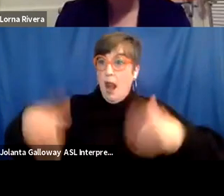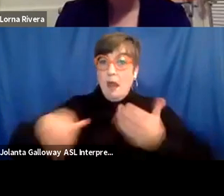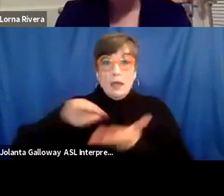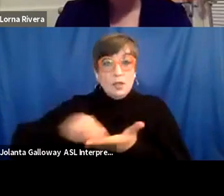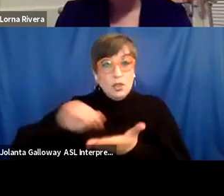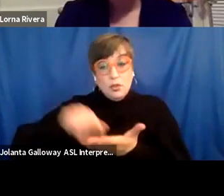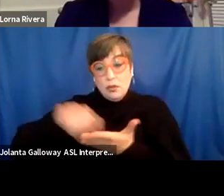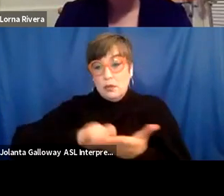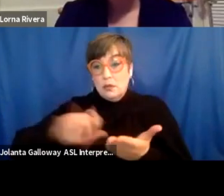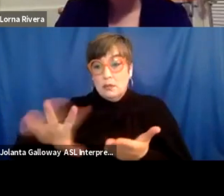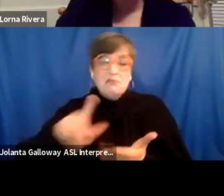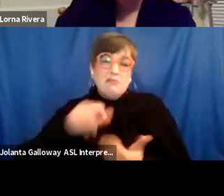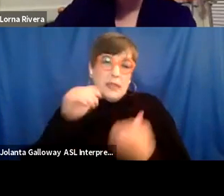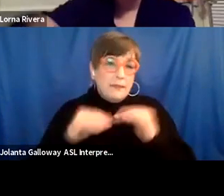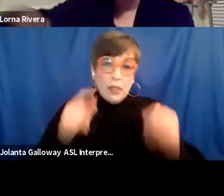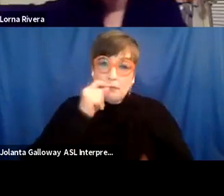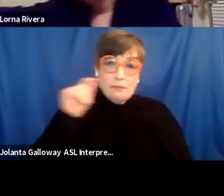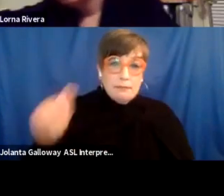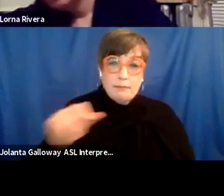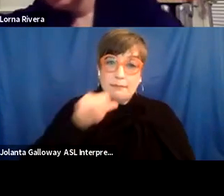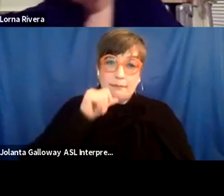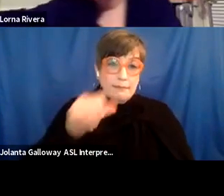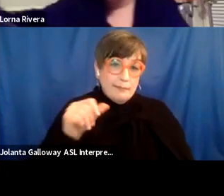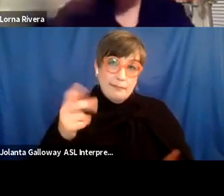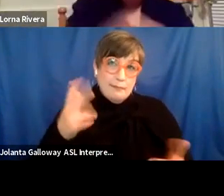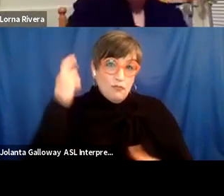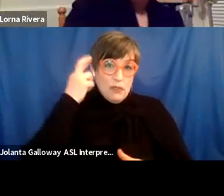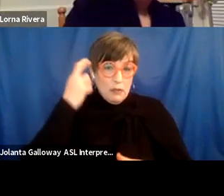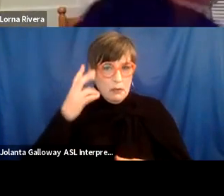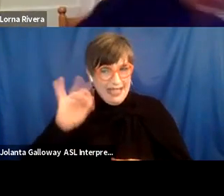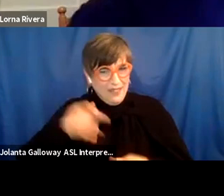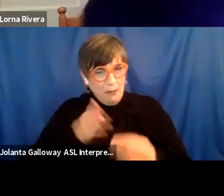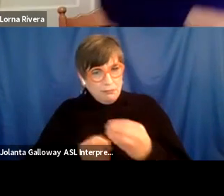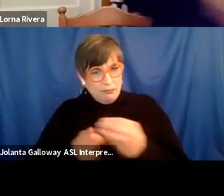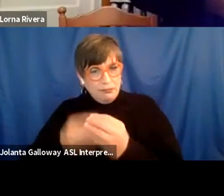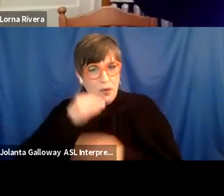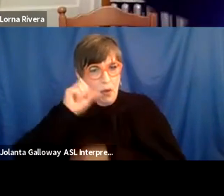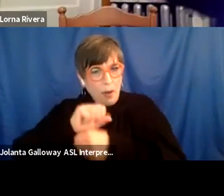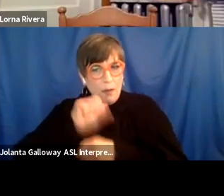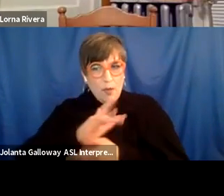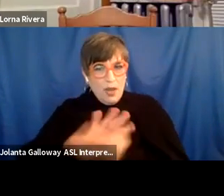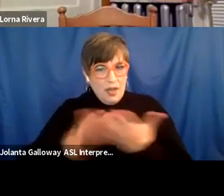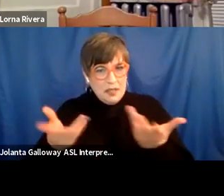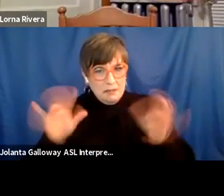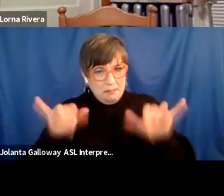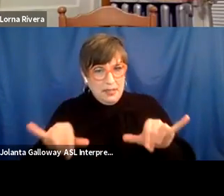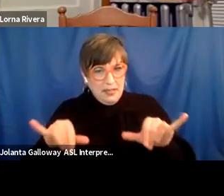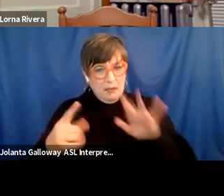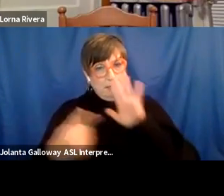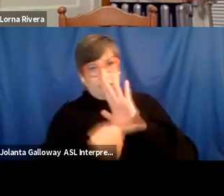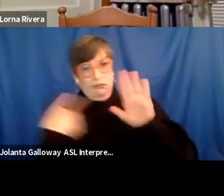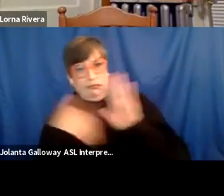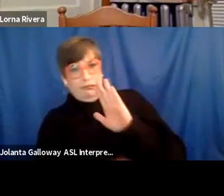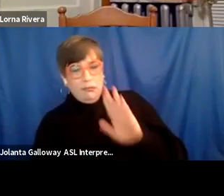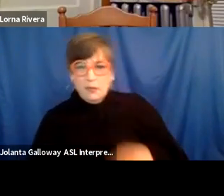it's just not reasonable, especially if you're getting the work done. So they want to be judged by